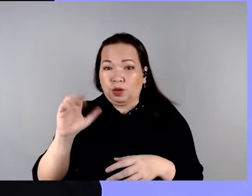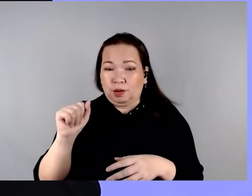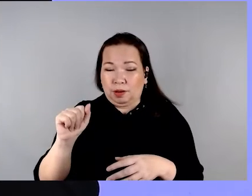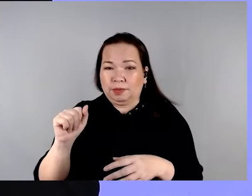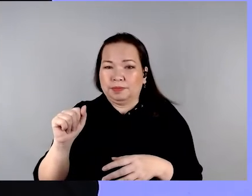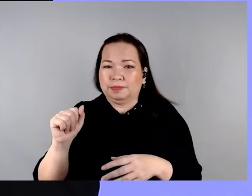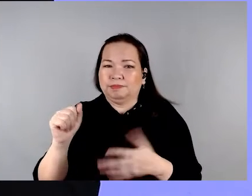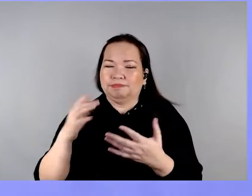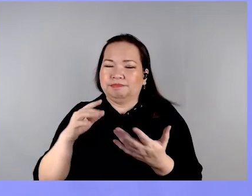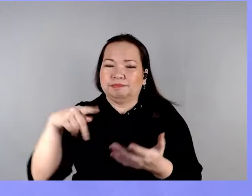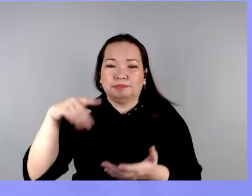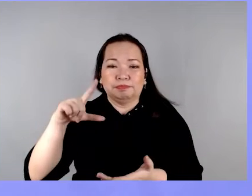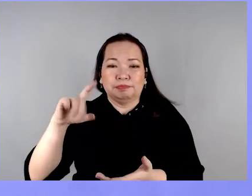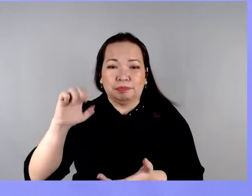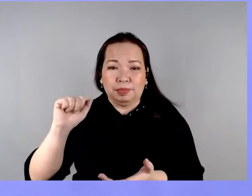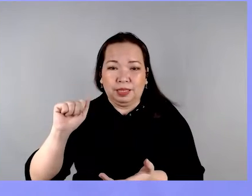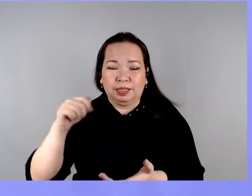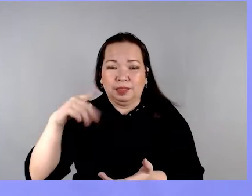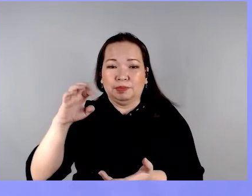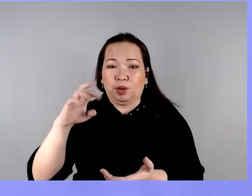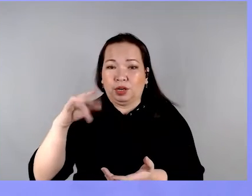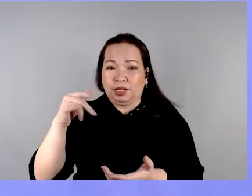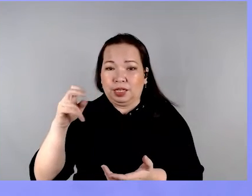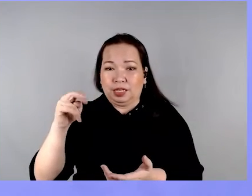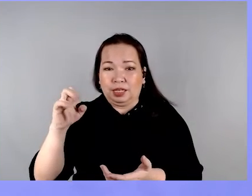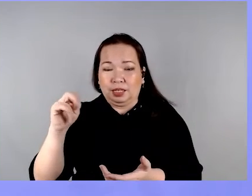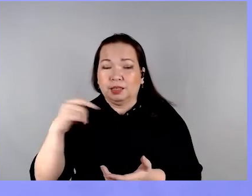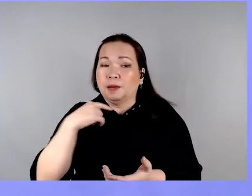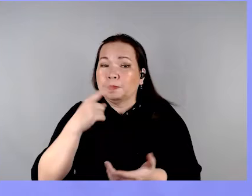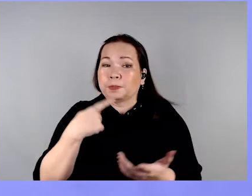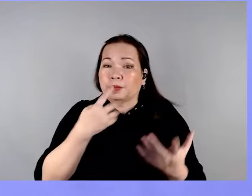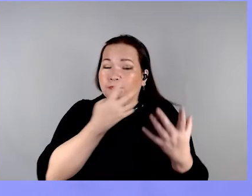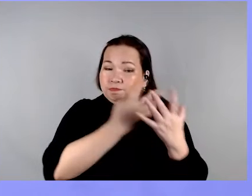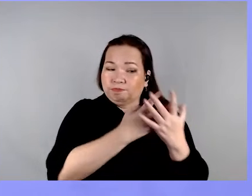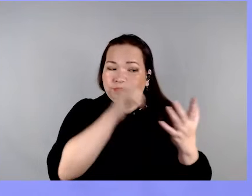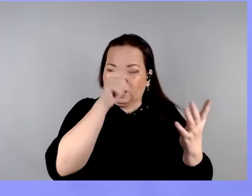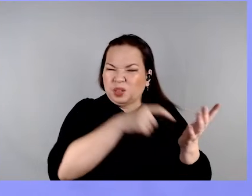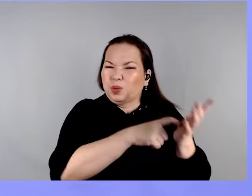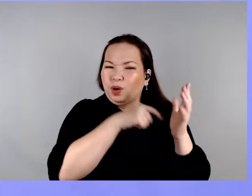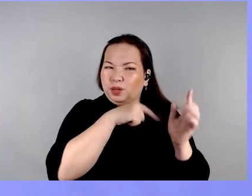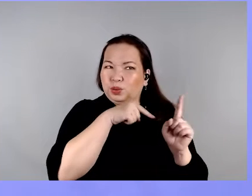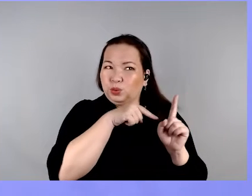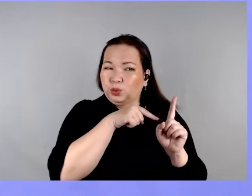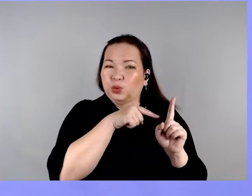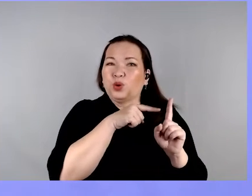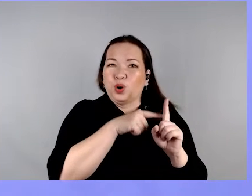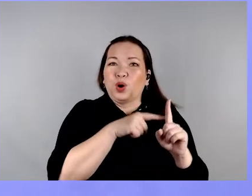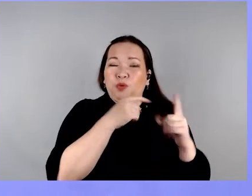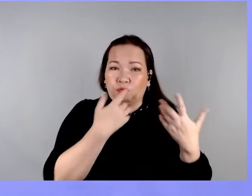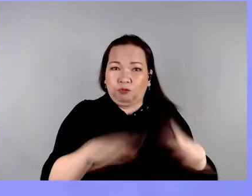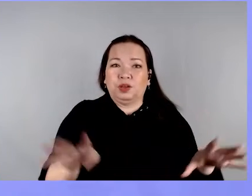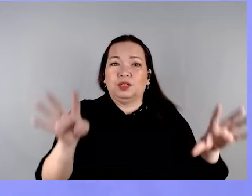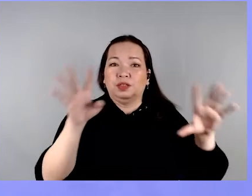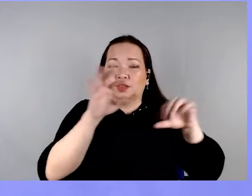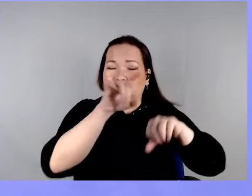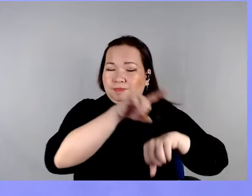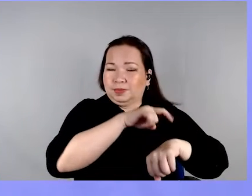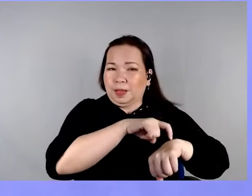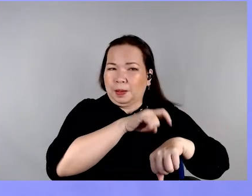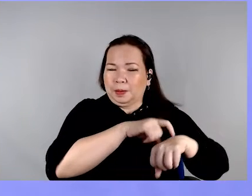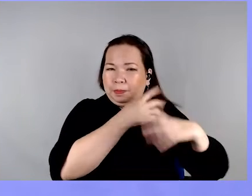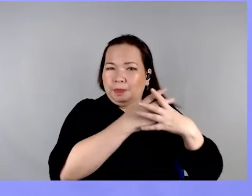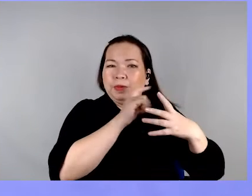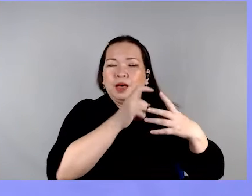on plea bargaining. In the revised penal code, it is required that a PDL who has served his sentence shall be immediately